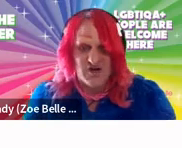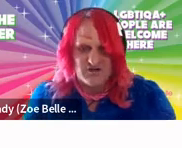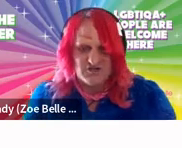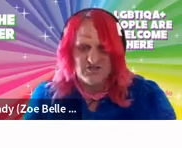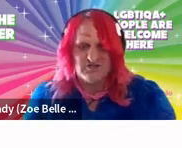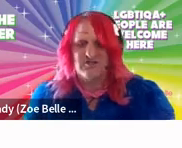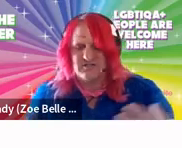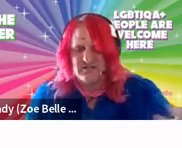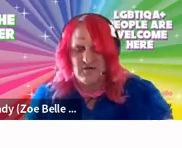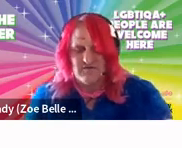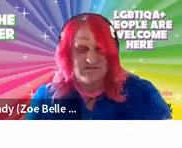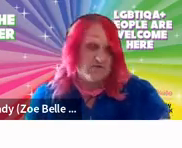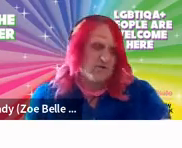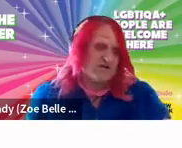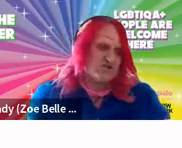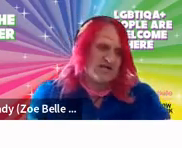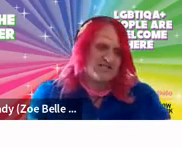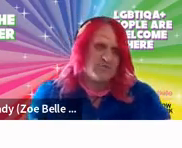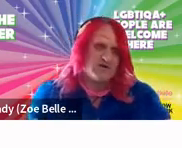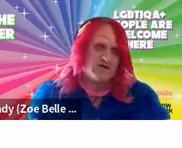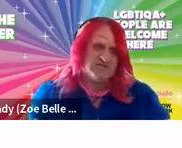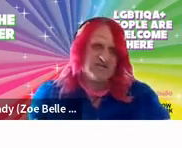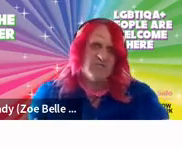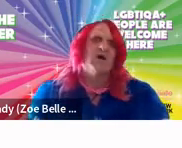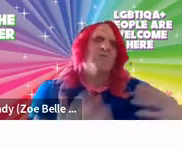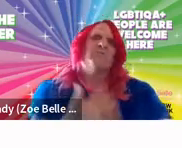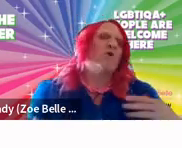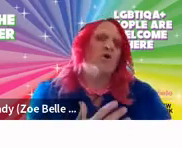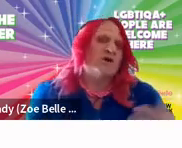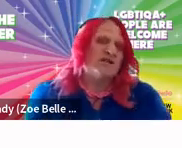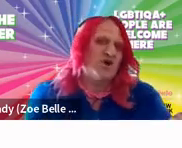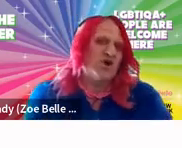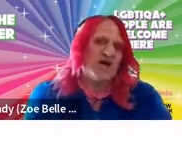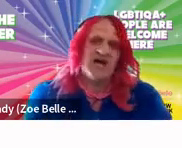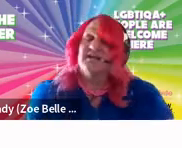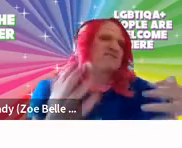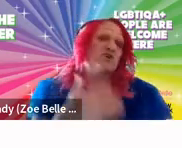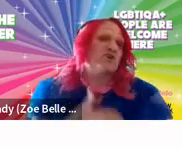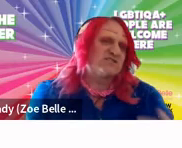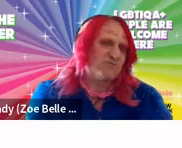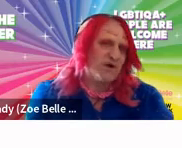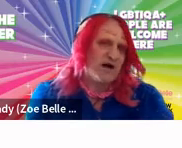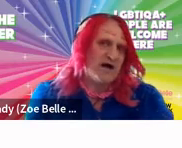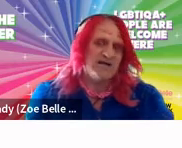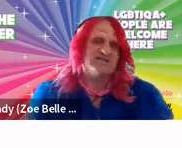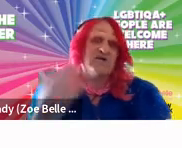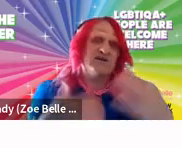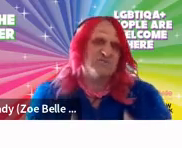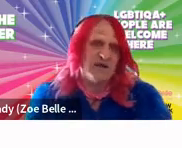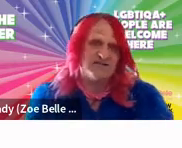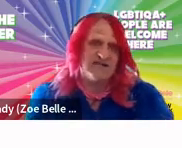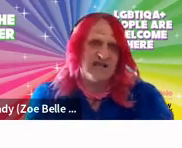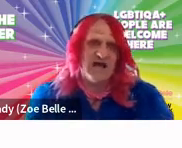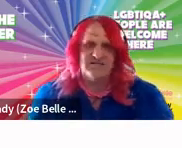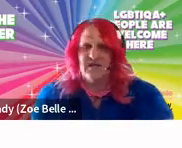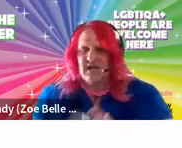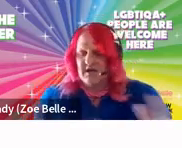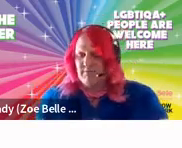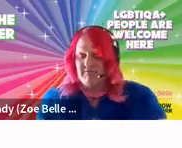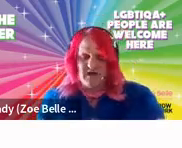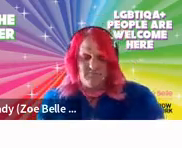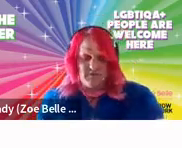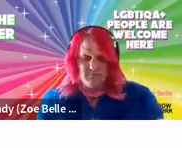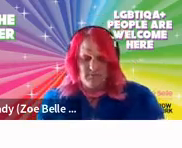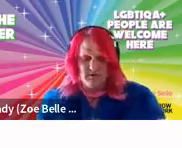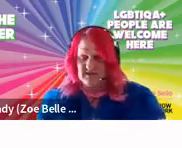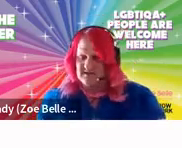know, an introduction to the service. So when a trans woman comes up, people already know that. It's not a surprise. They're expecting that.